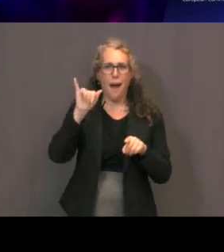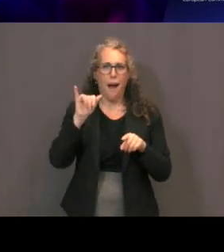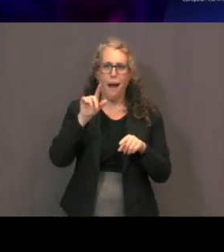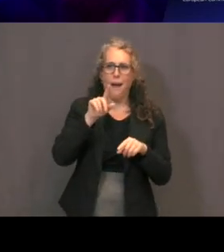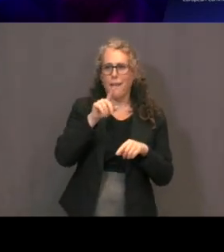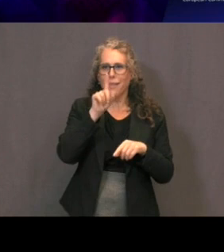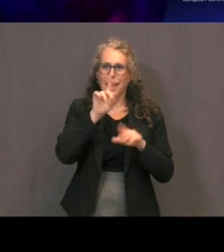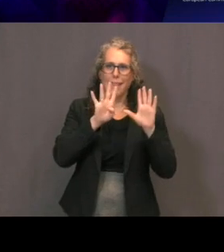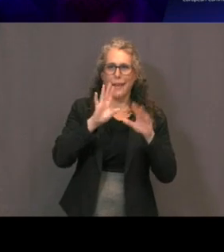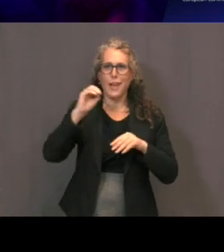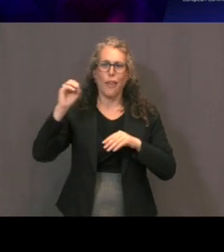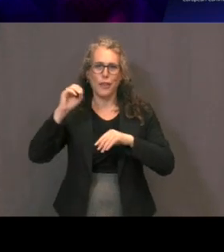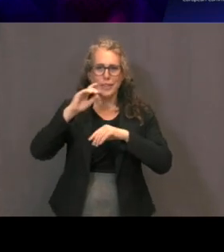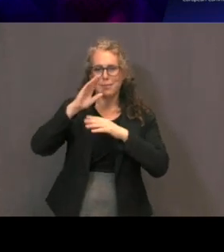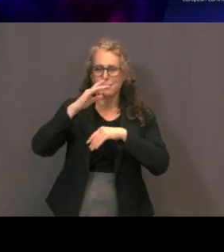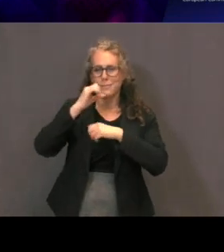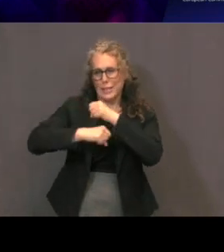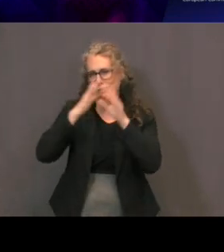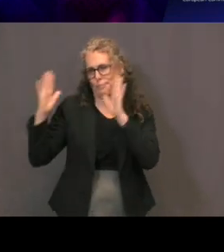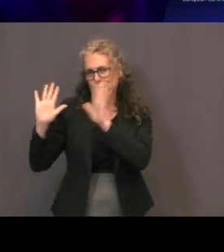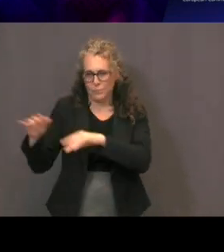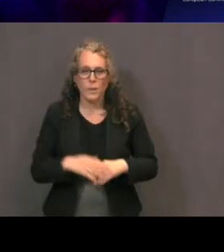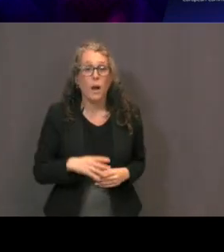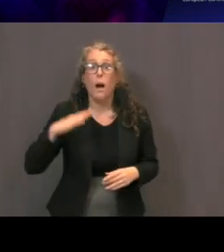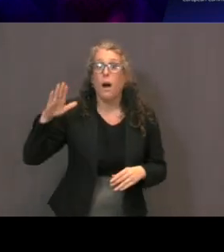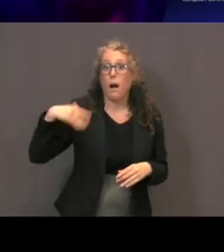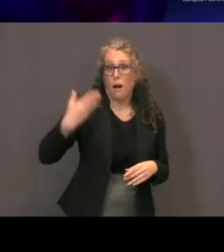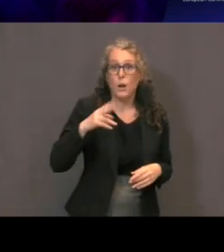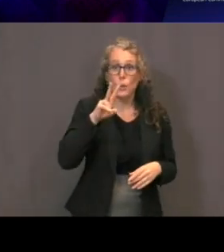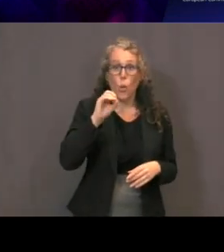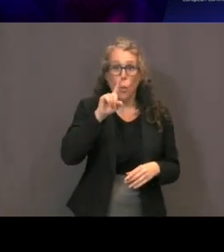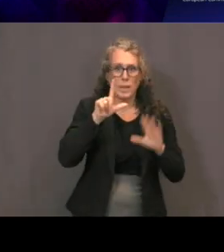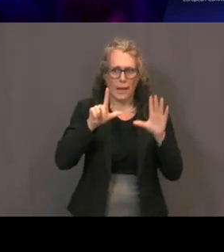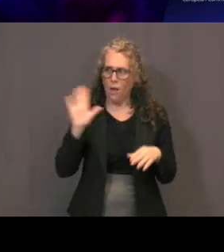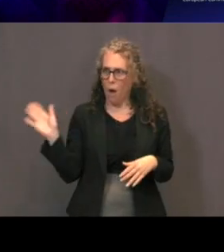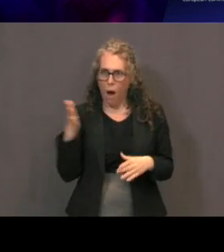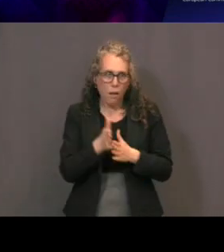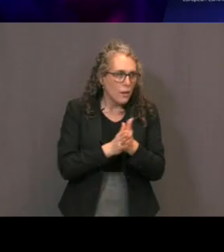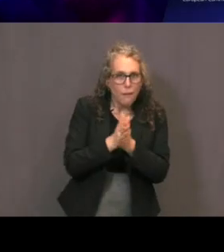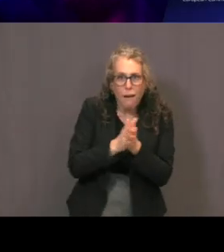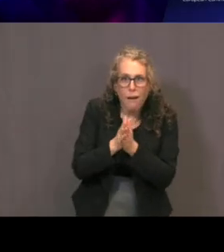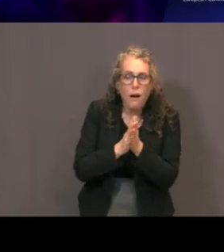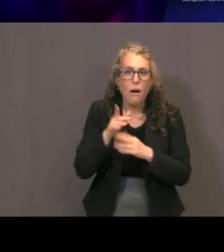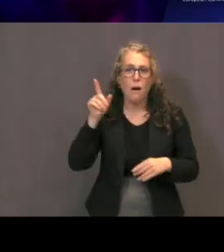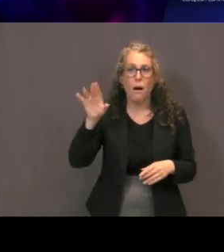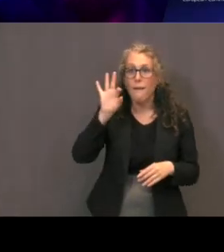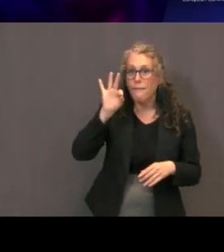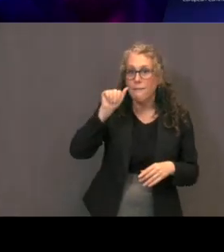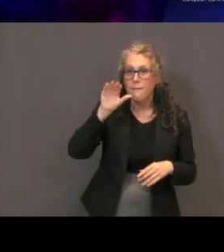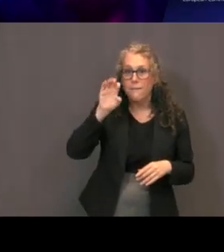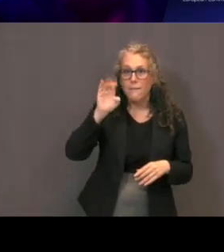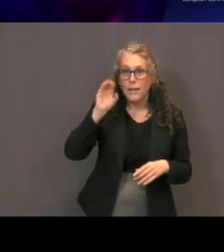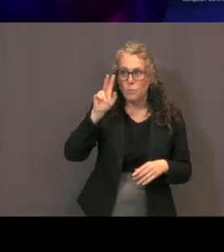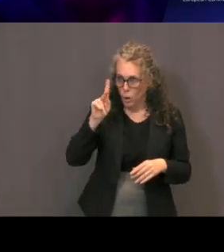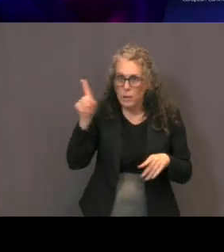happy. A year later, in 2017, everybody was doing it. In 2017, Facebook was using our LSTM to